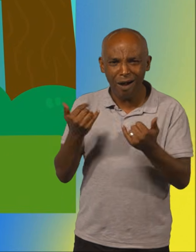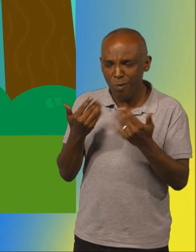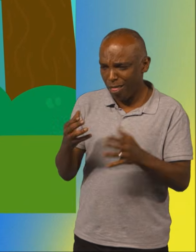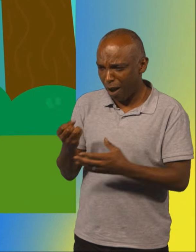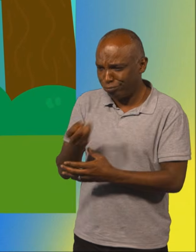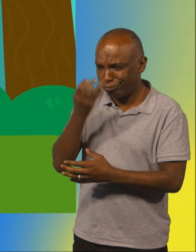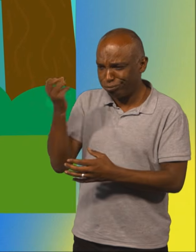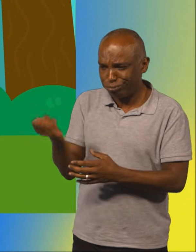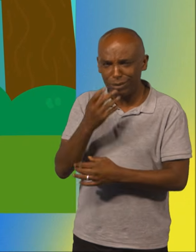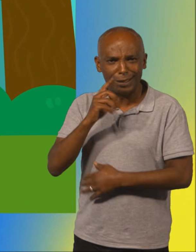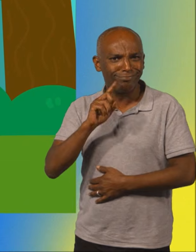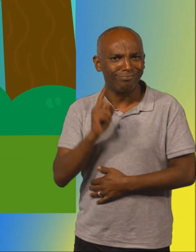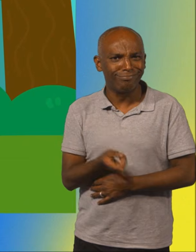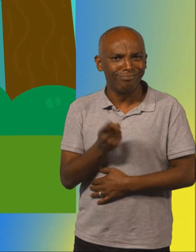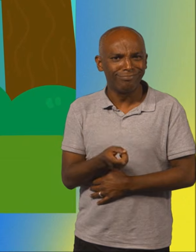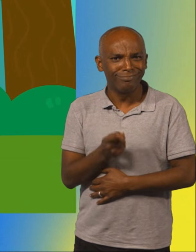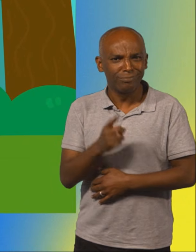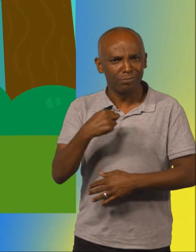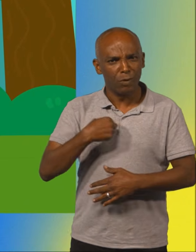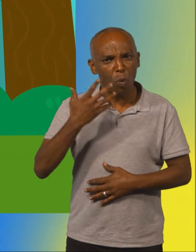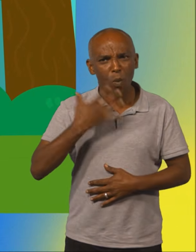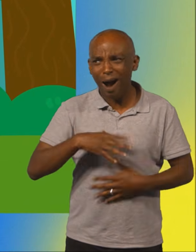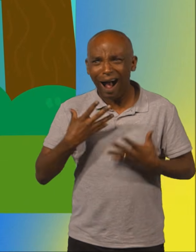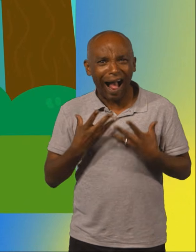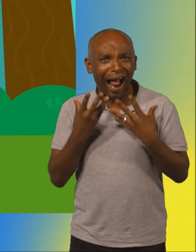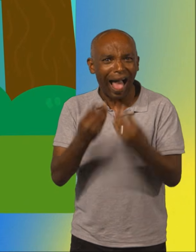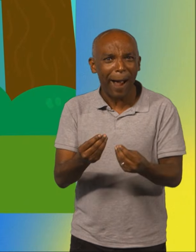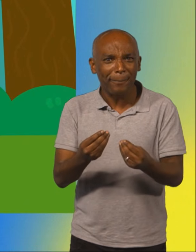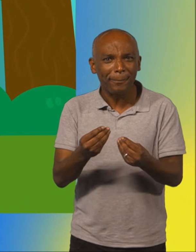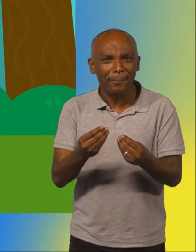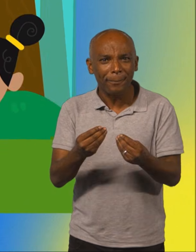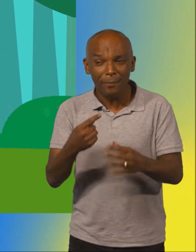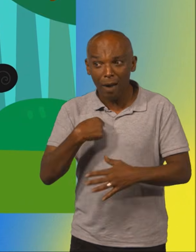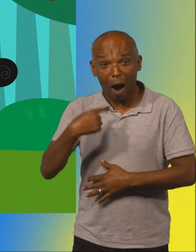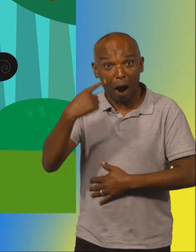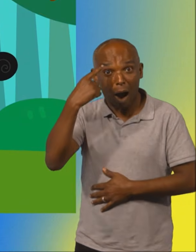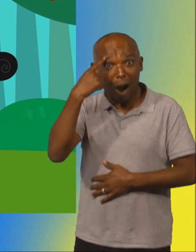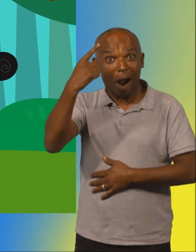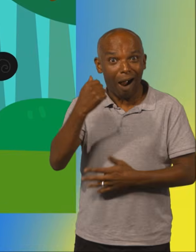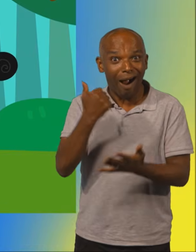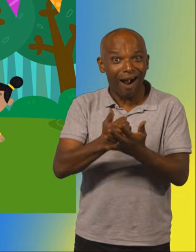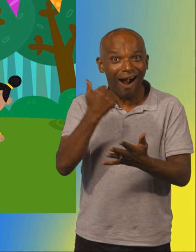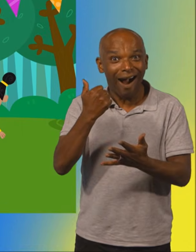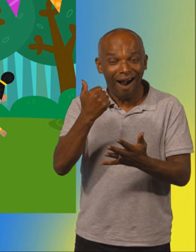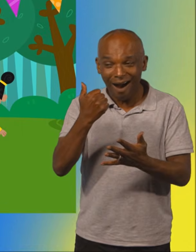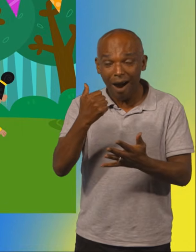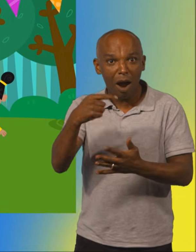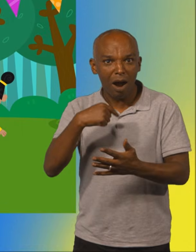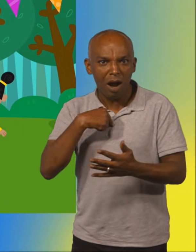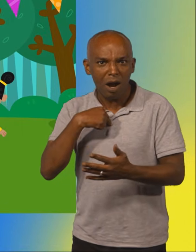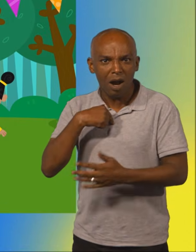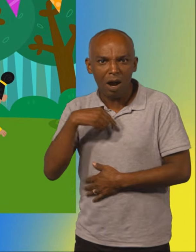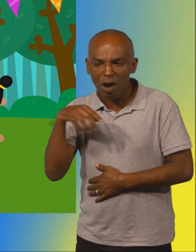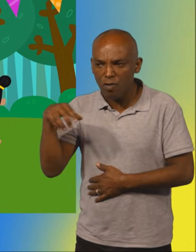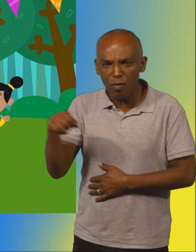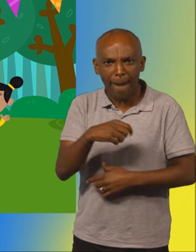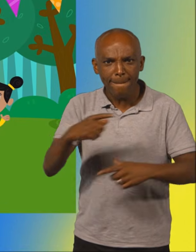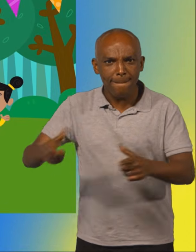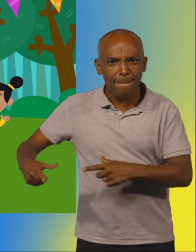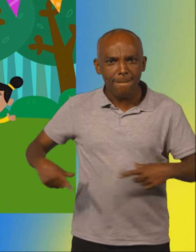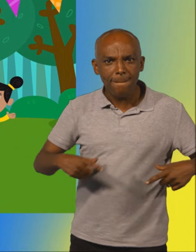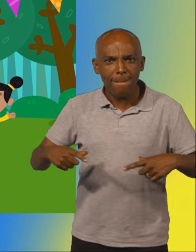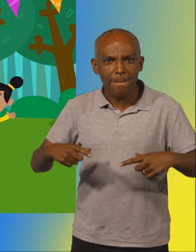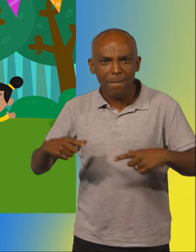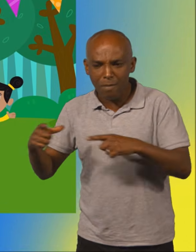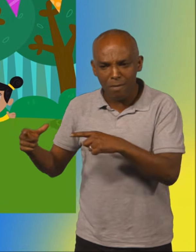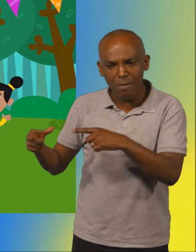my brilliant ideas. I grabbed a hula hoop and dipped it in the bubble mixture. Quick, Wolf, I called. Can